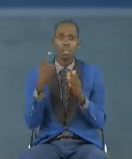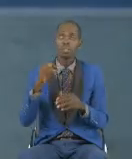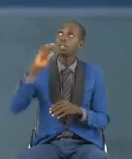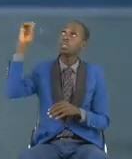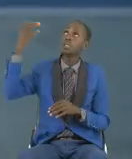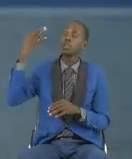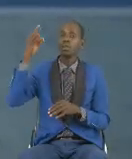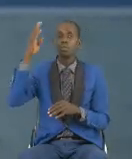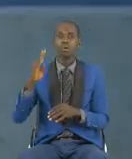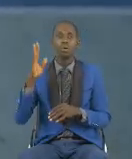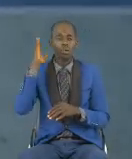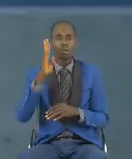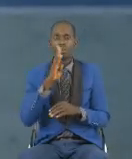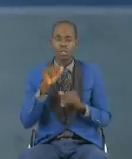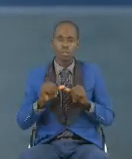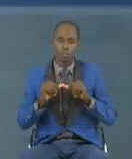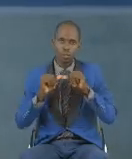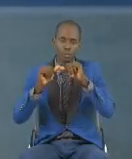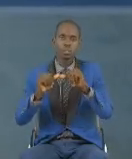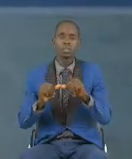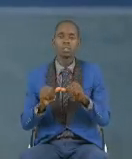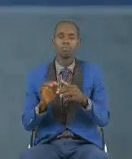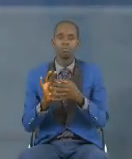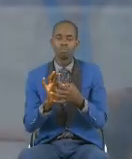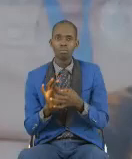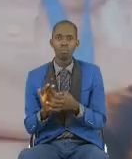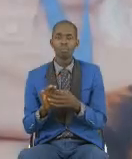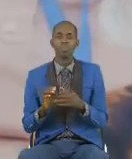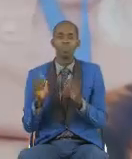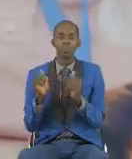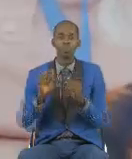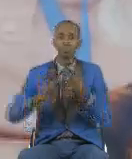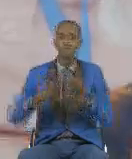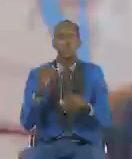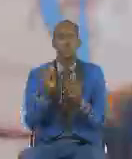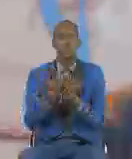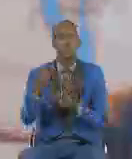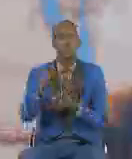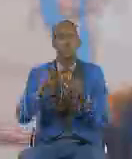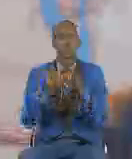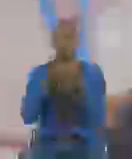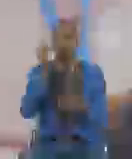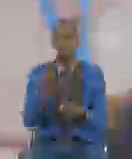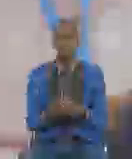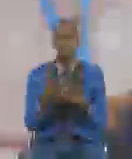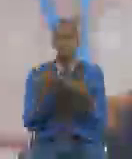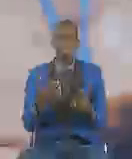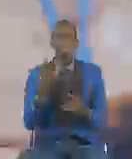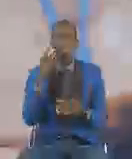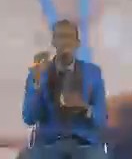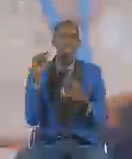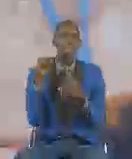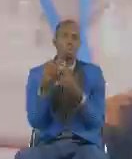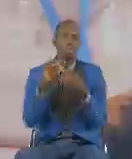a constant companion in your life, in Jesus' name. Amen. Let's look at point number three